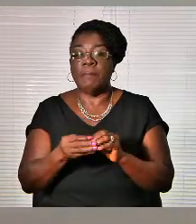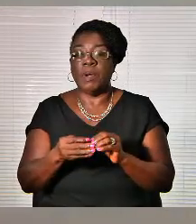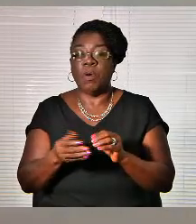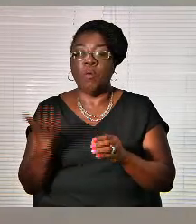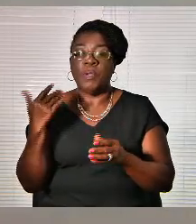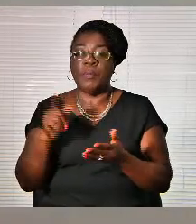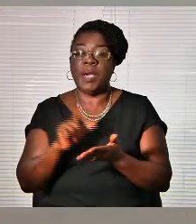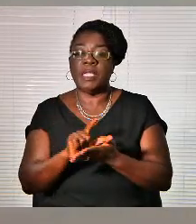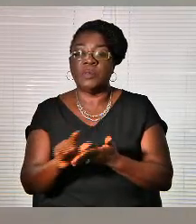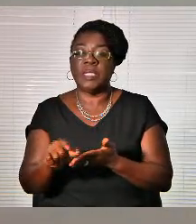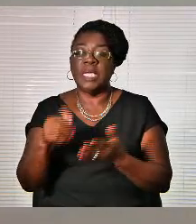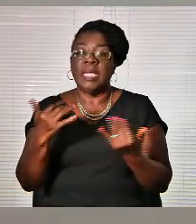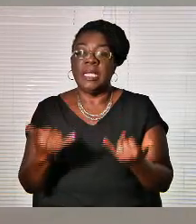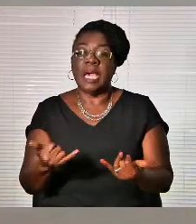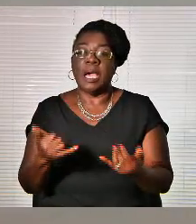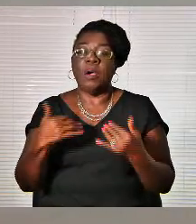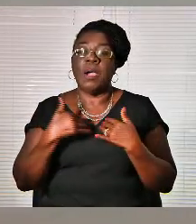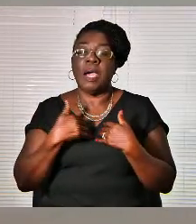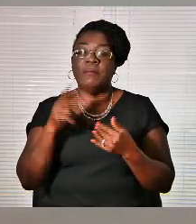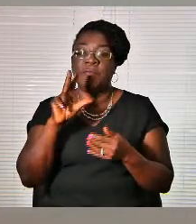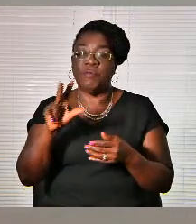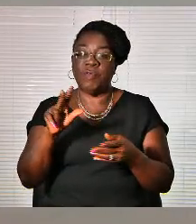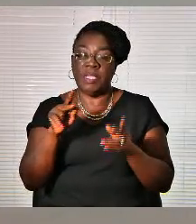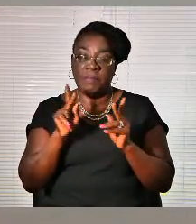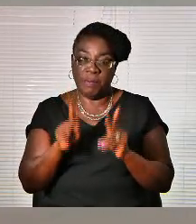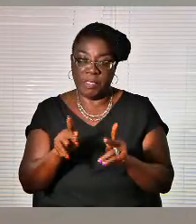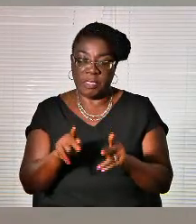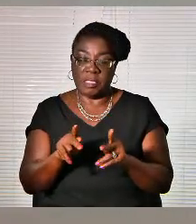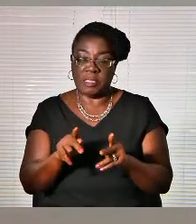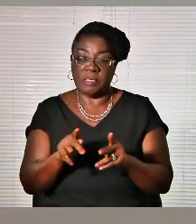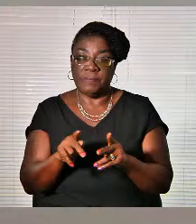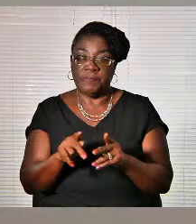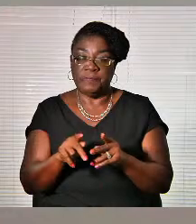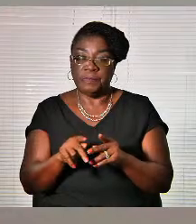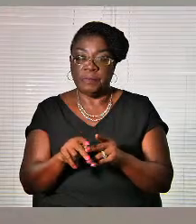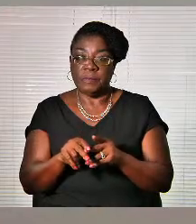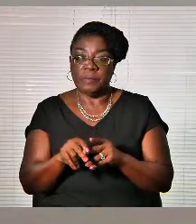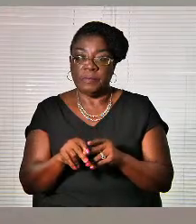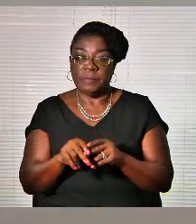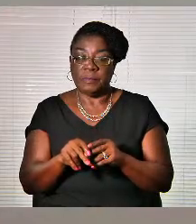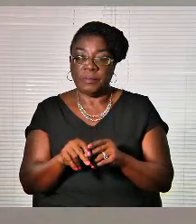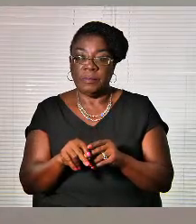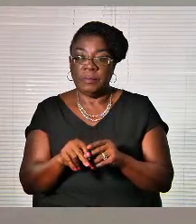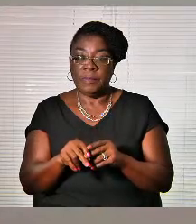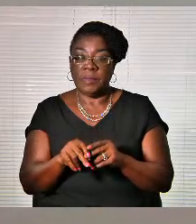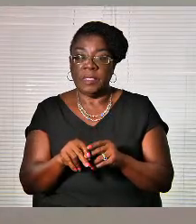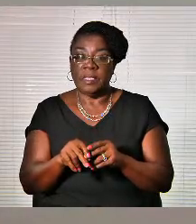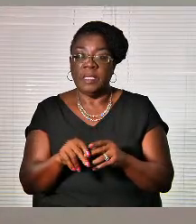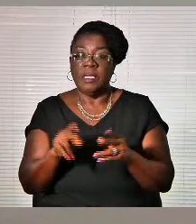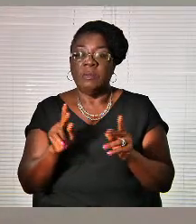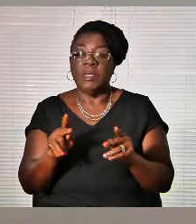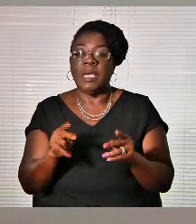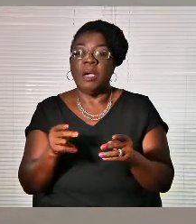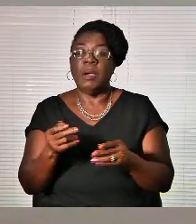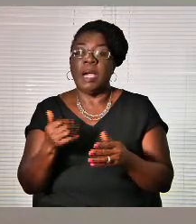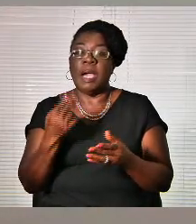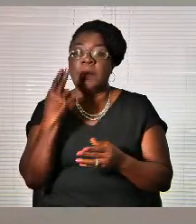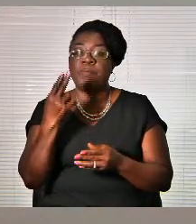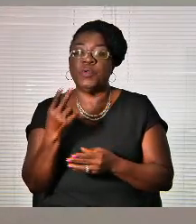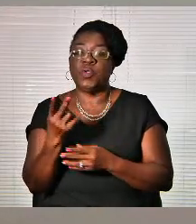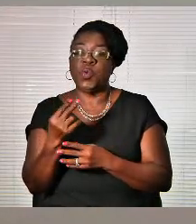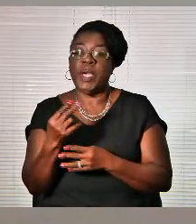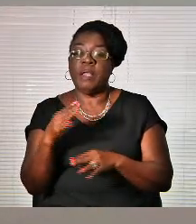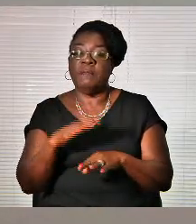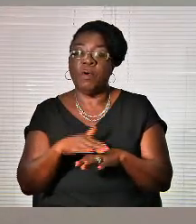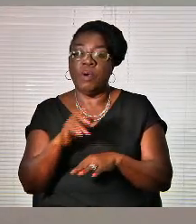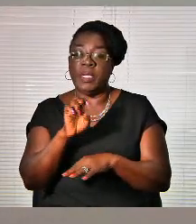cases. So you would have remembered that we had 8 cases initially for Eleuthera. We're now up to 12, but those